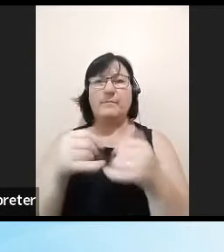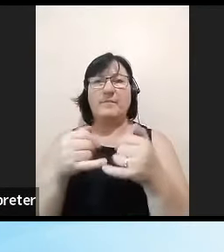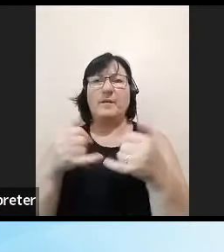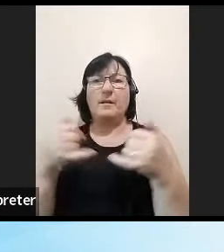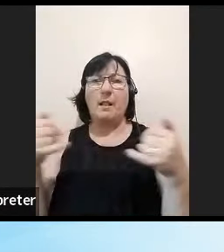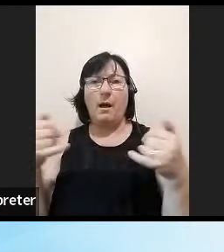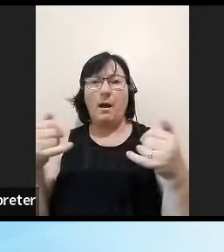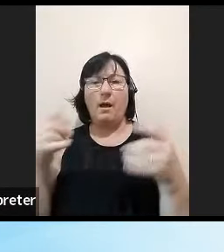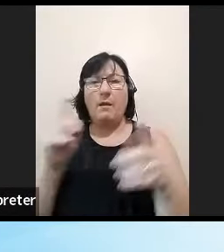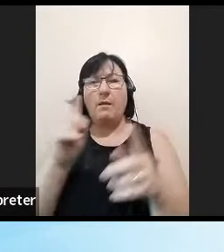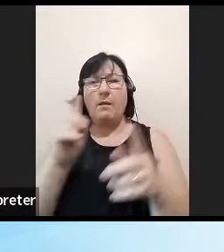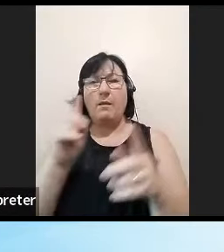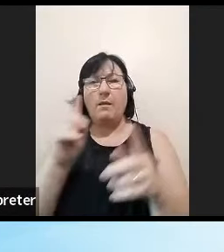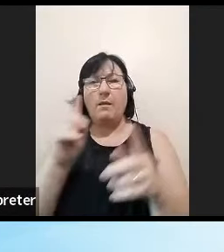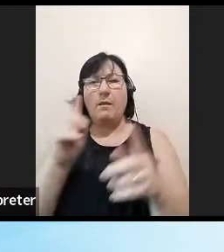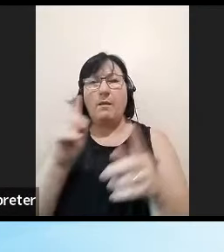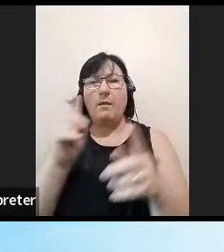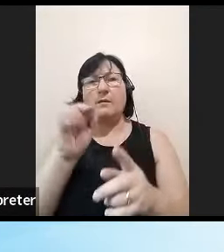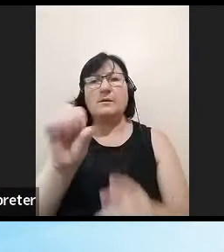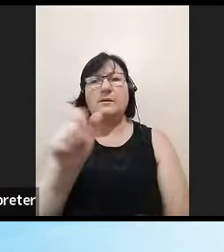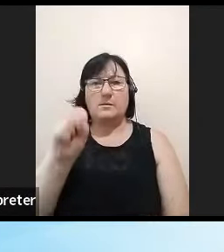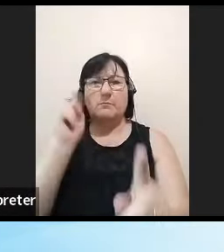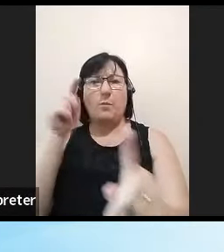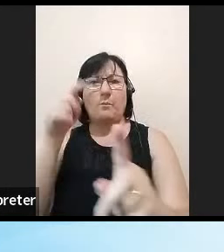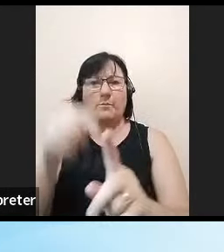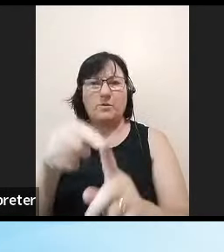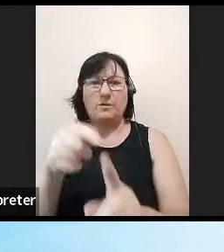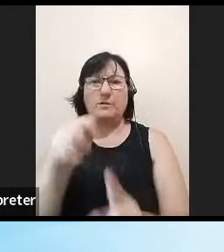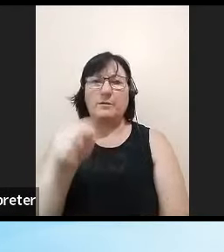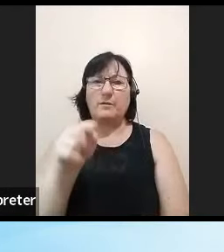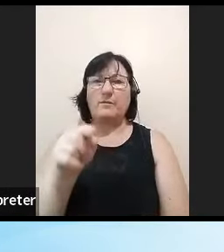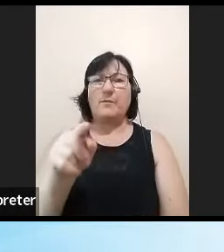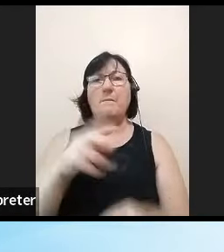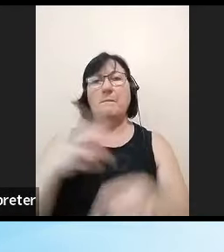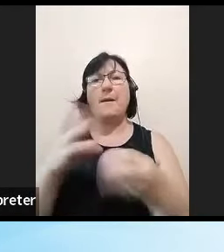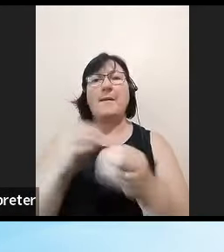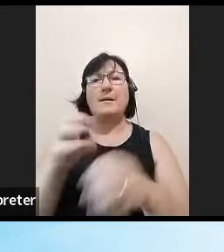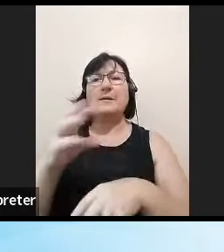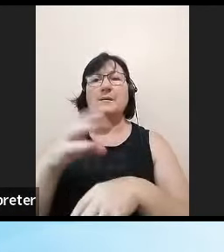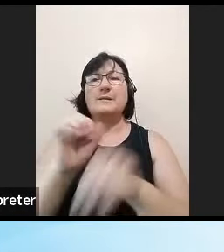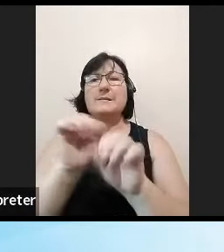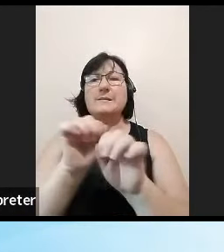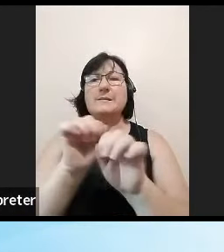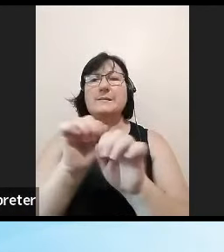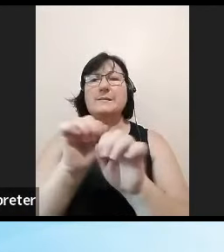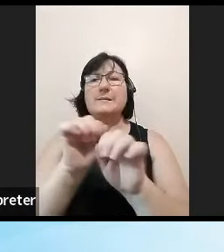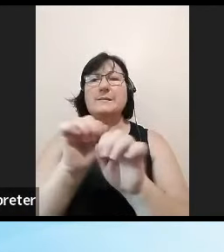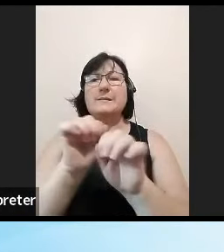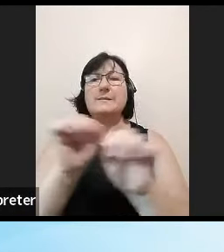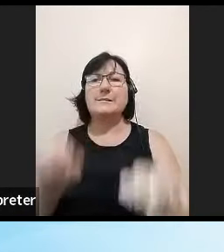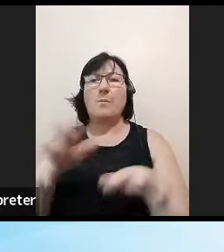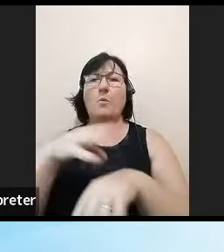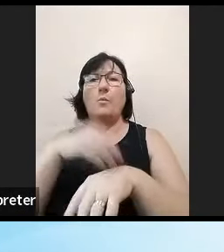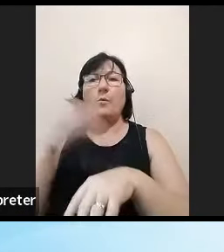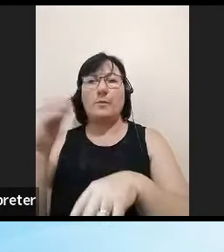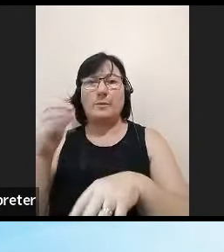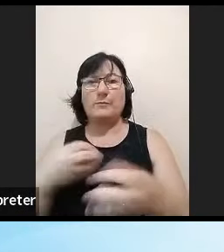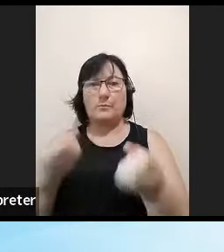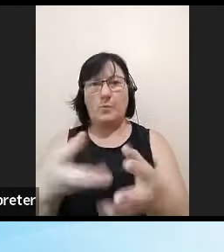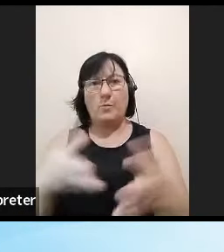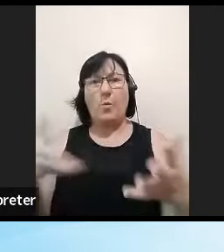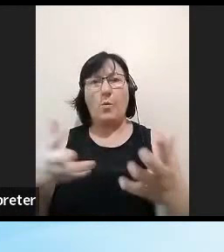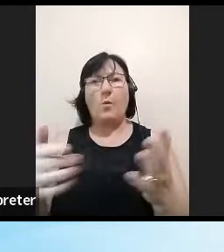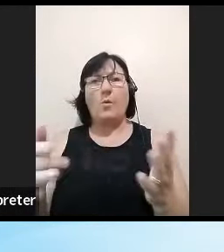saying we are modernizing our system to provide digital and streamlined online services. And this will make